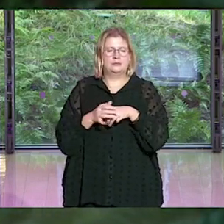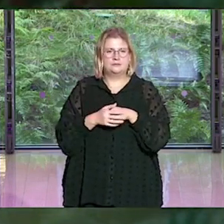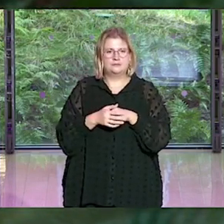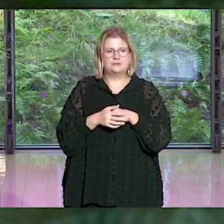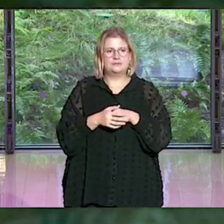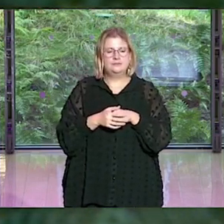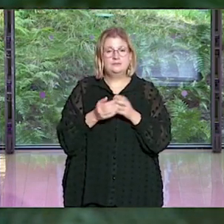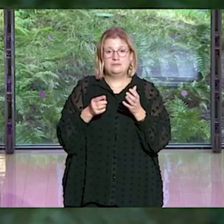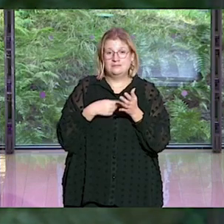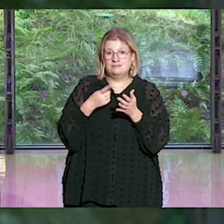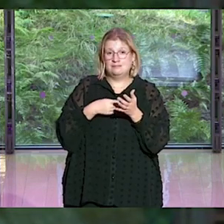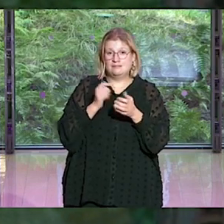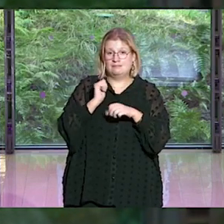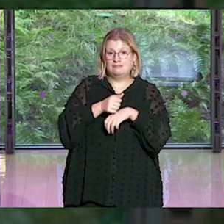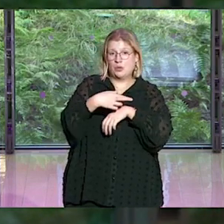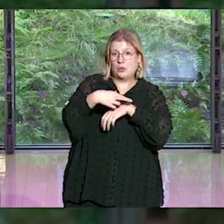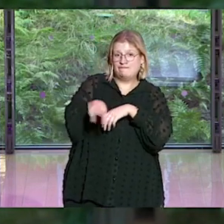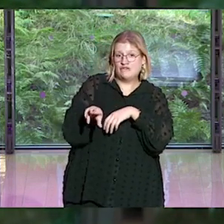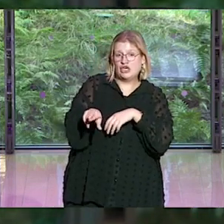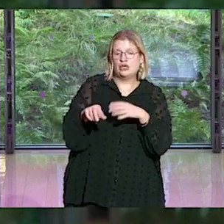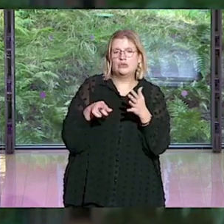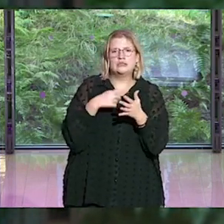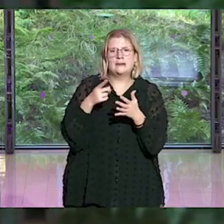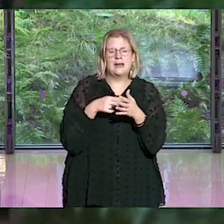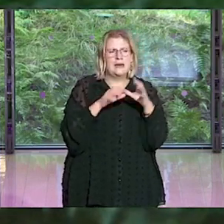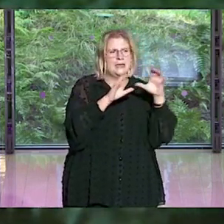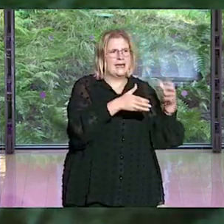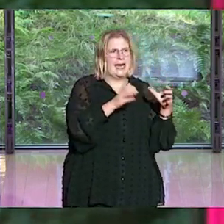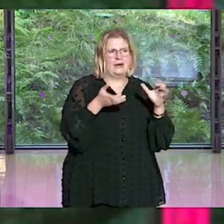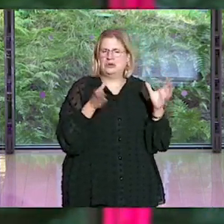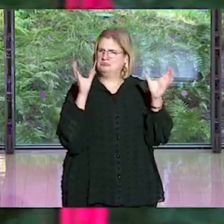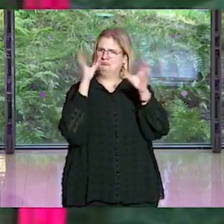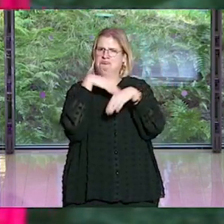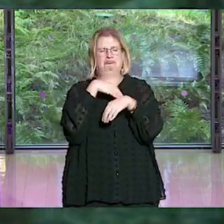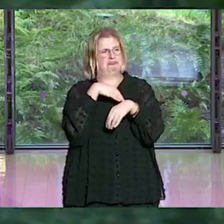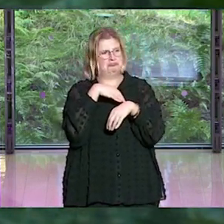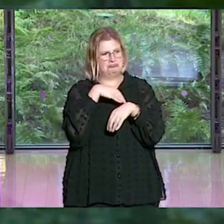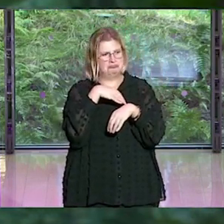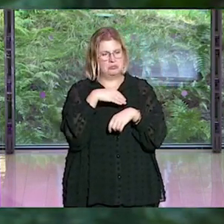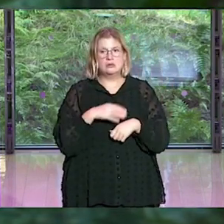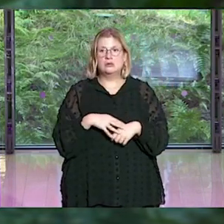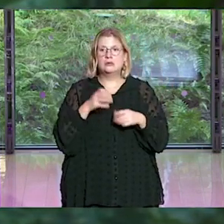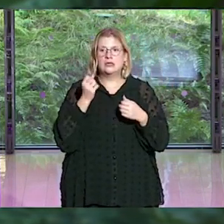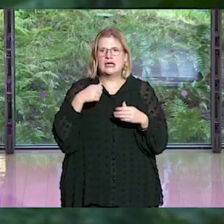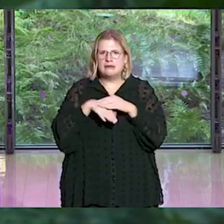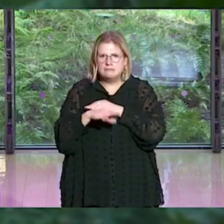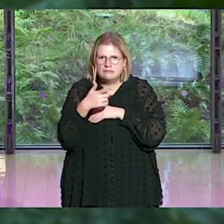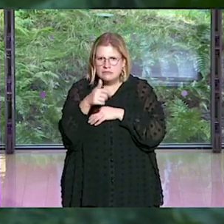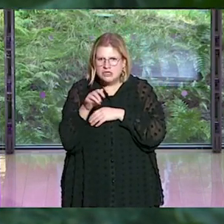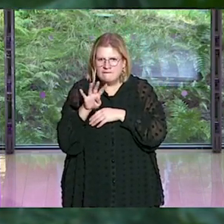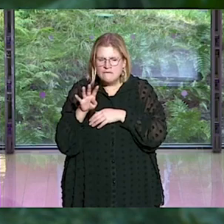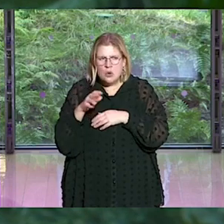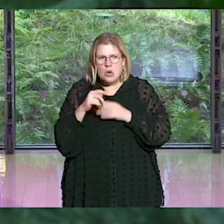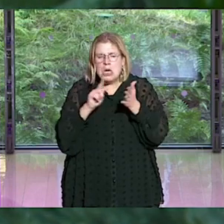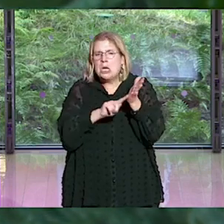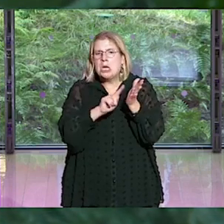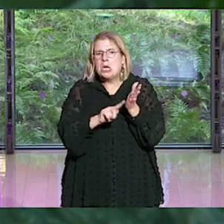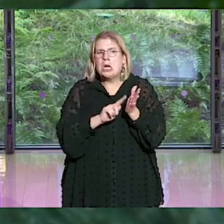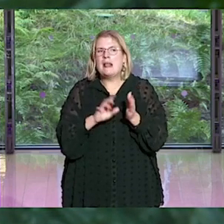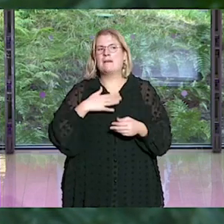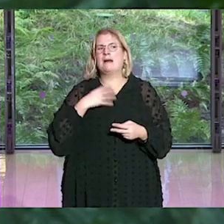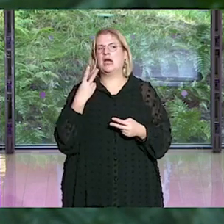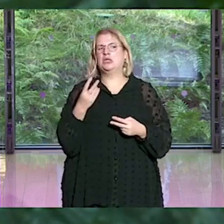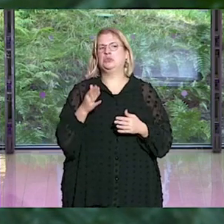So sometimes we can see some weird stuff with things getting categorized in weird ways. So you can go into GA4 and check that. So those would be my